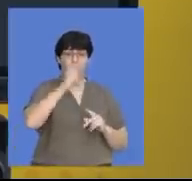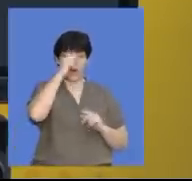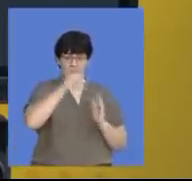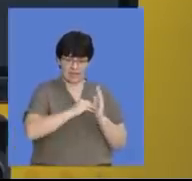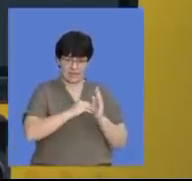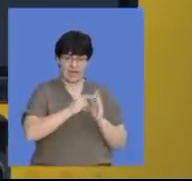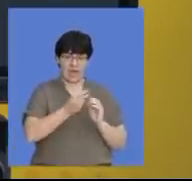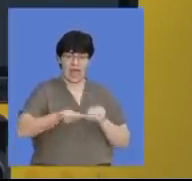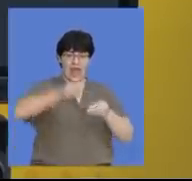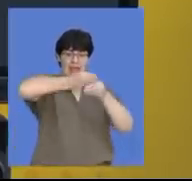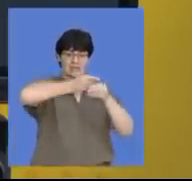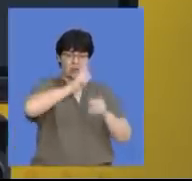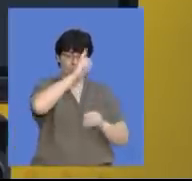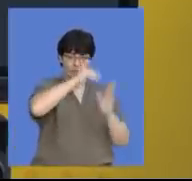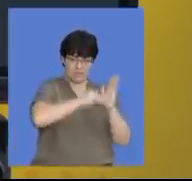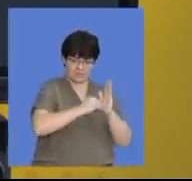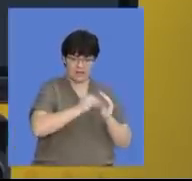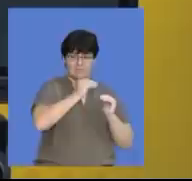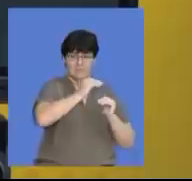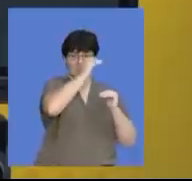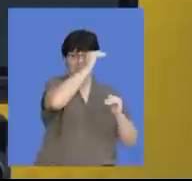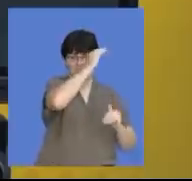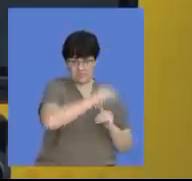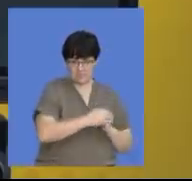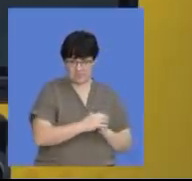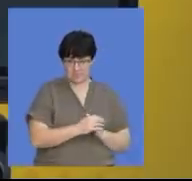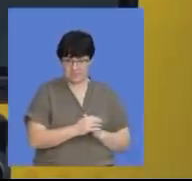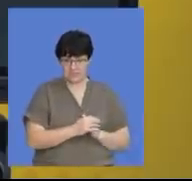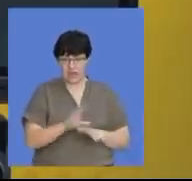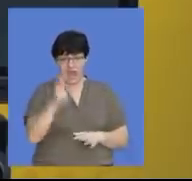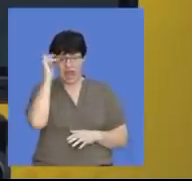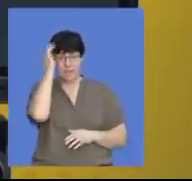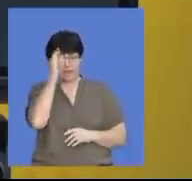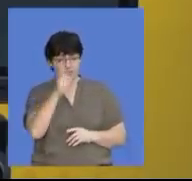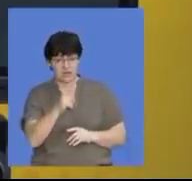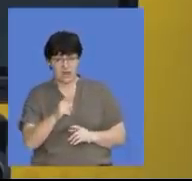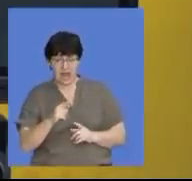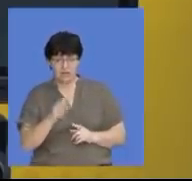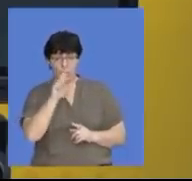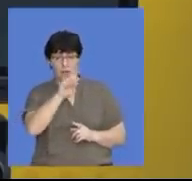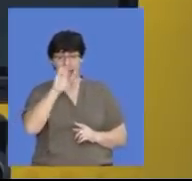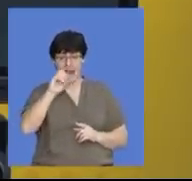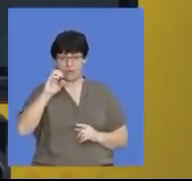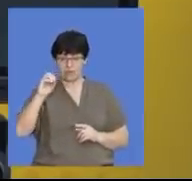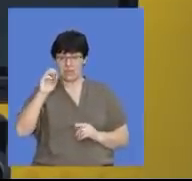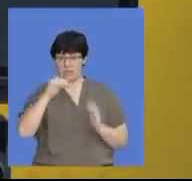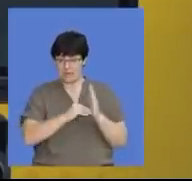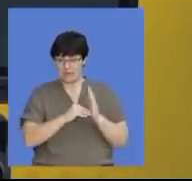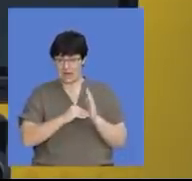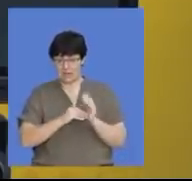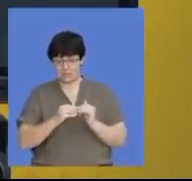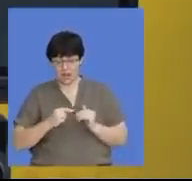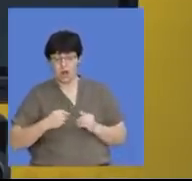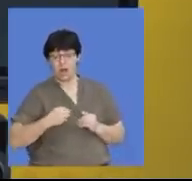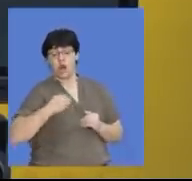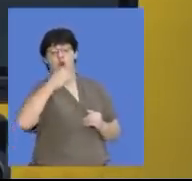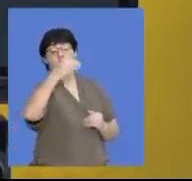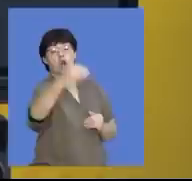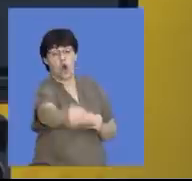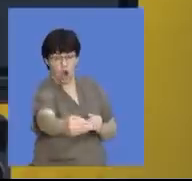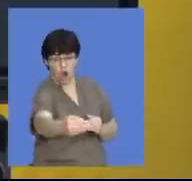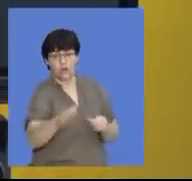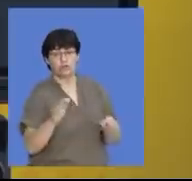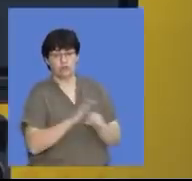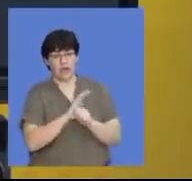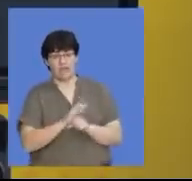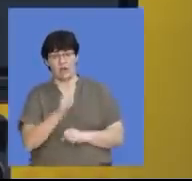by 1 meter. That means a shorter distance. Imagine if I had to walk 100 meters. That's a longer distance to cover